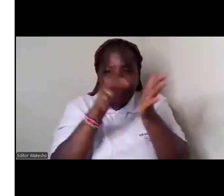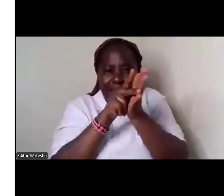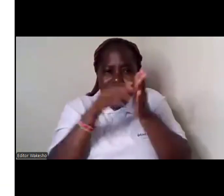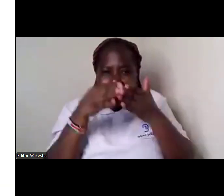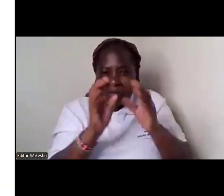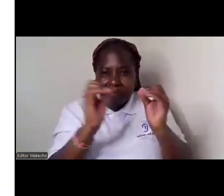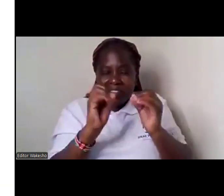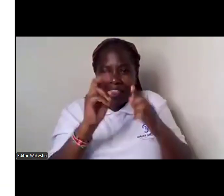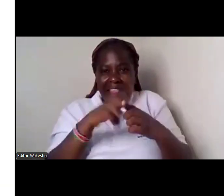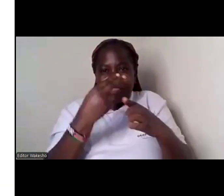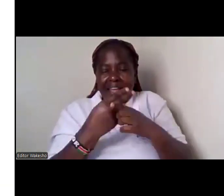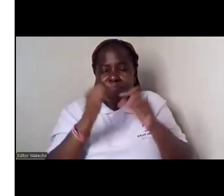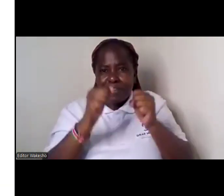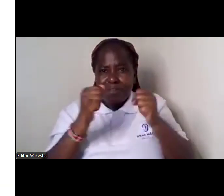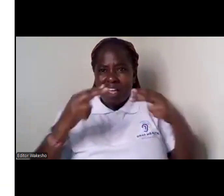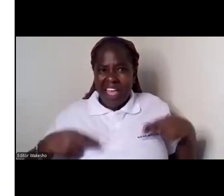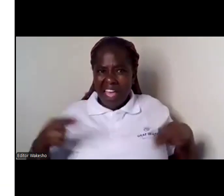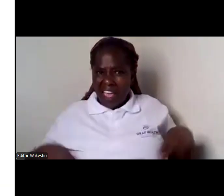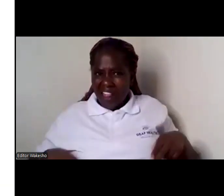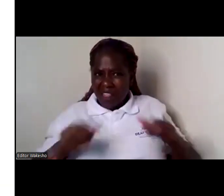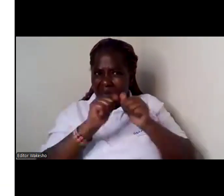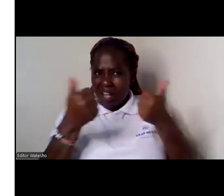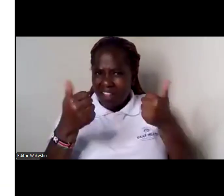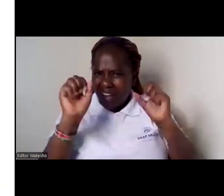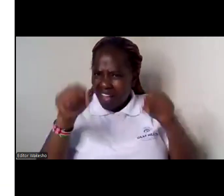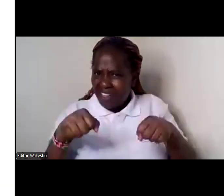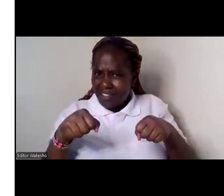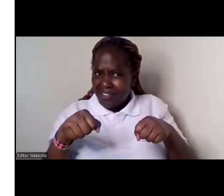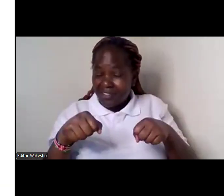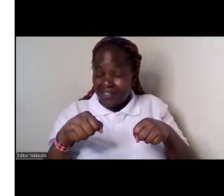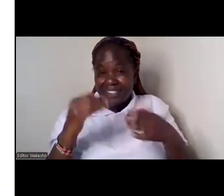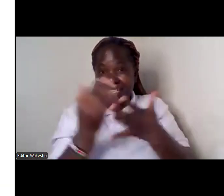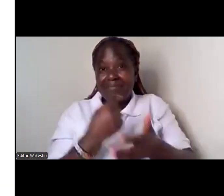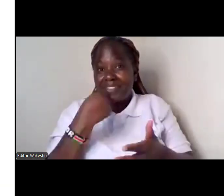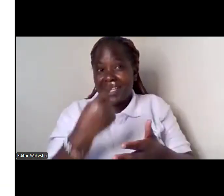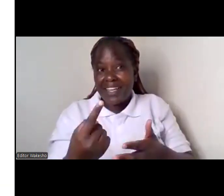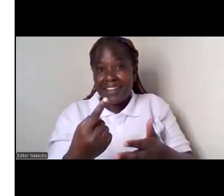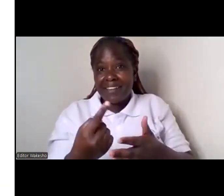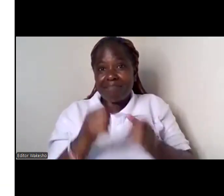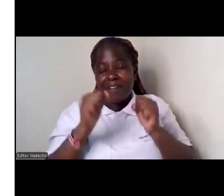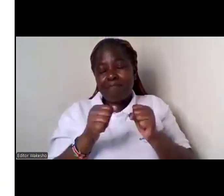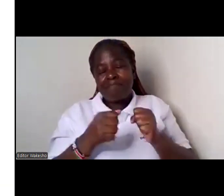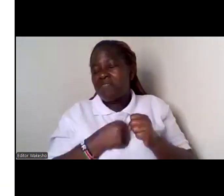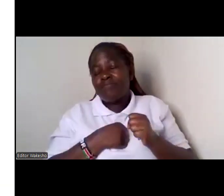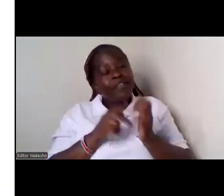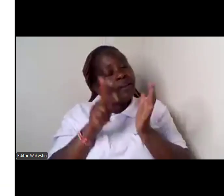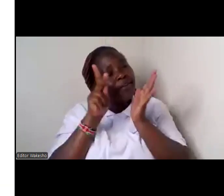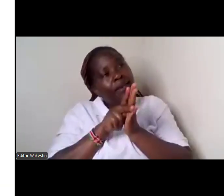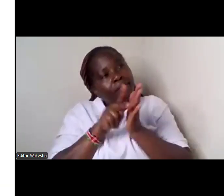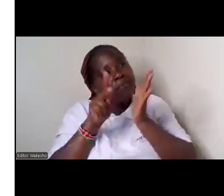I don't think so. They say that, what is it called? Is it Kuchil, the one that was being